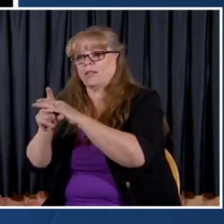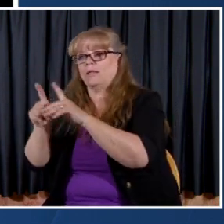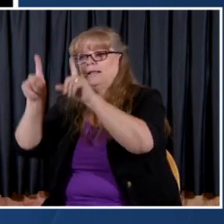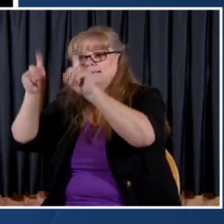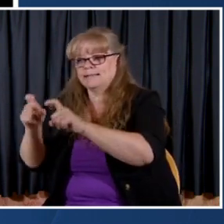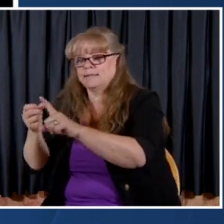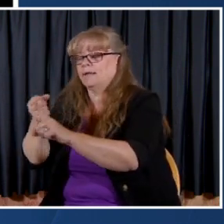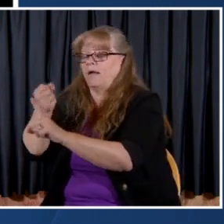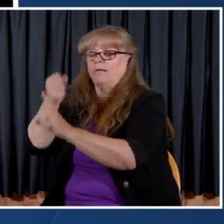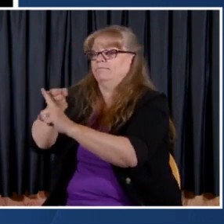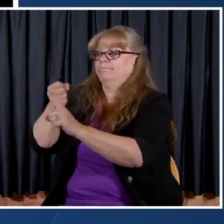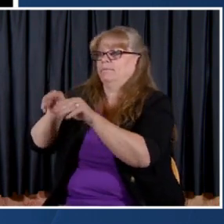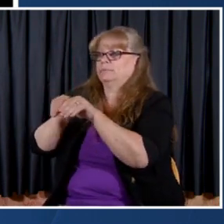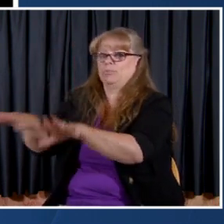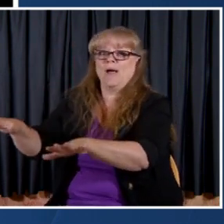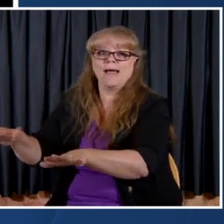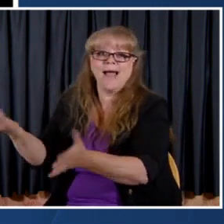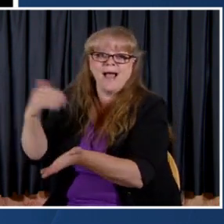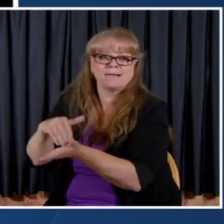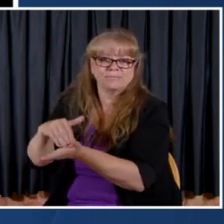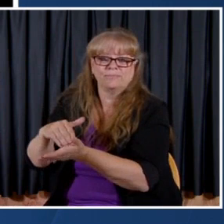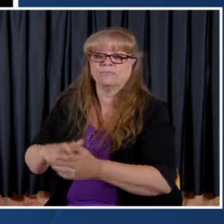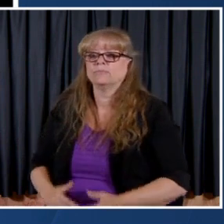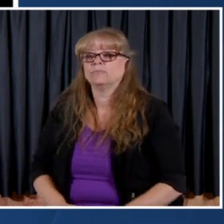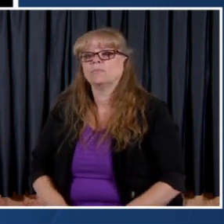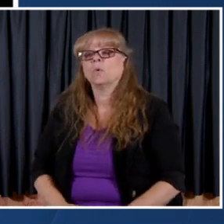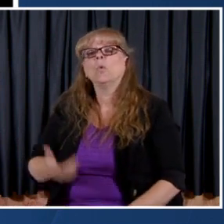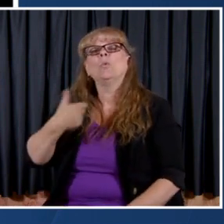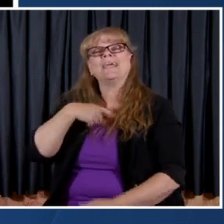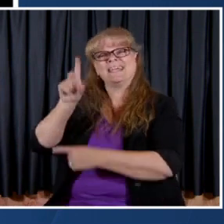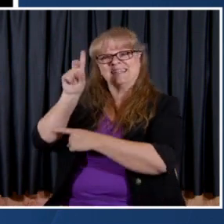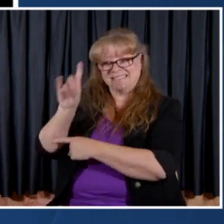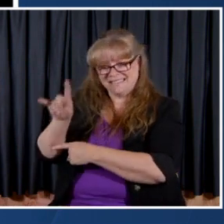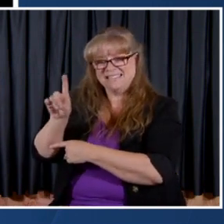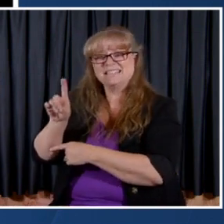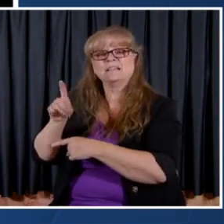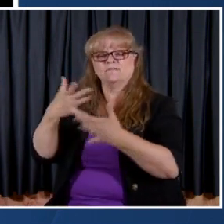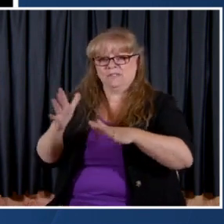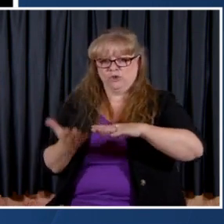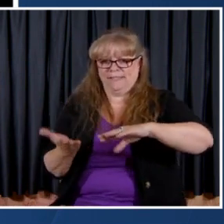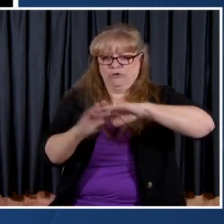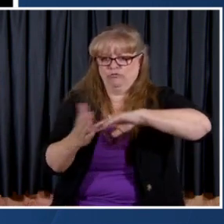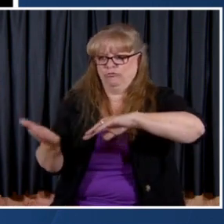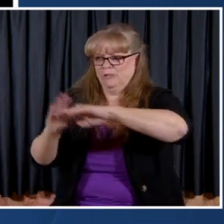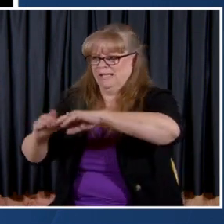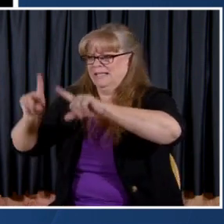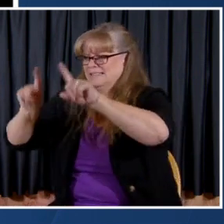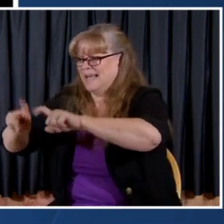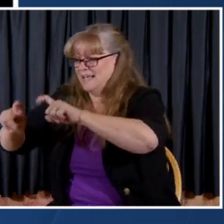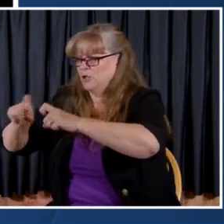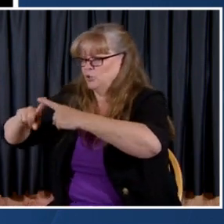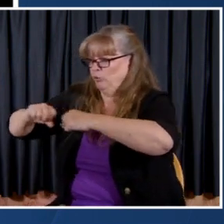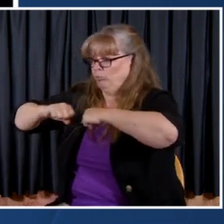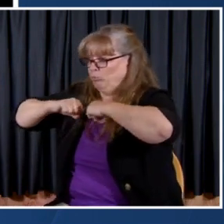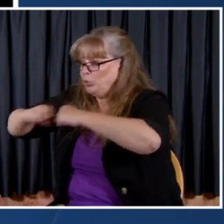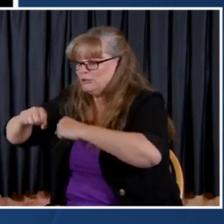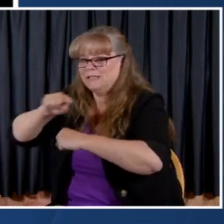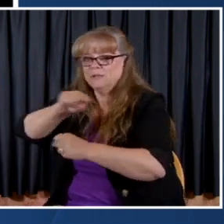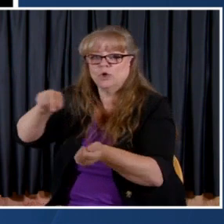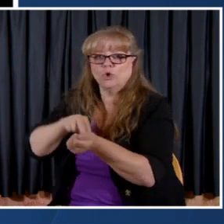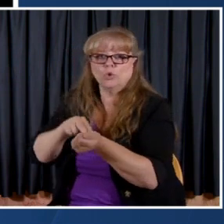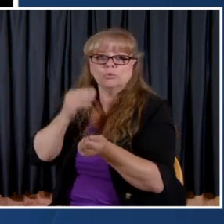safer at home were to protect our nursing homes. There'd be far more loss that we would be observing today had we not